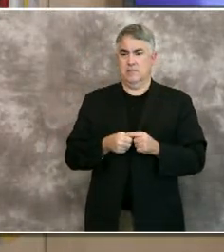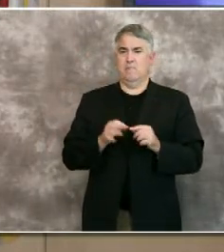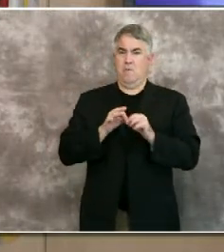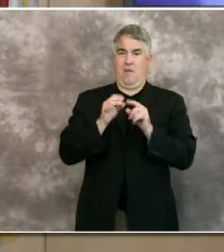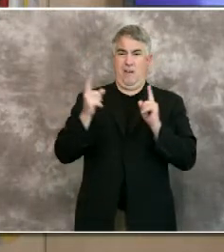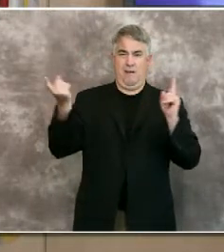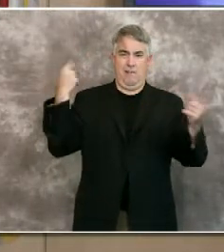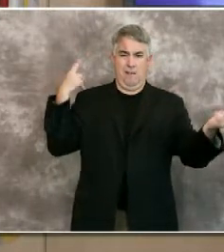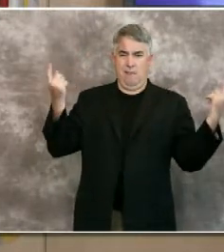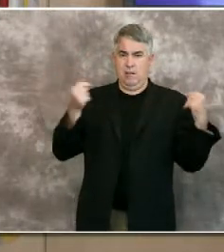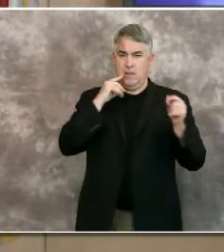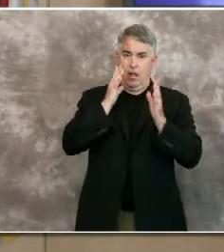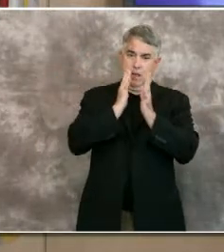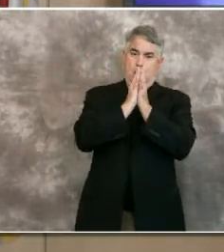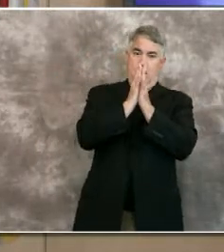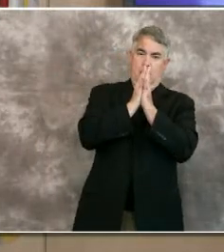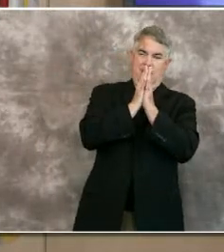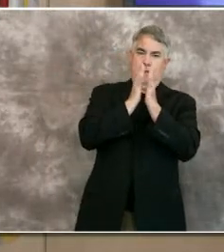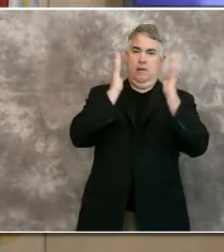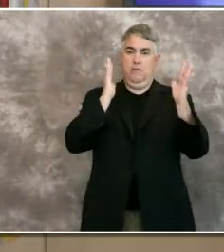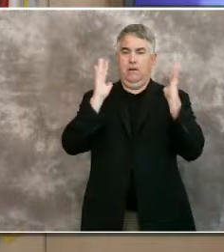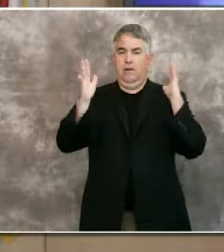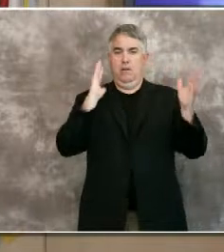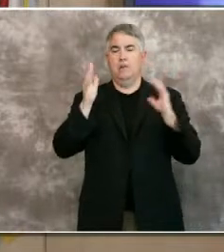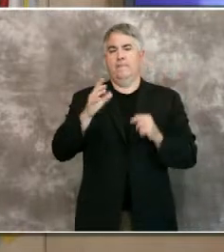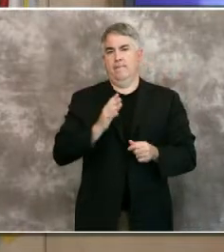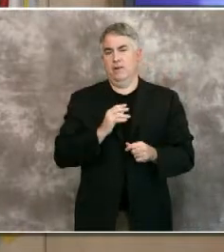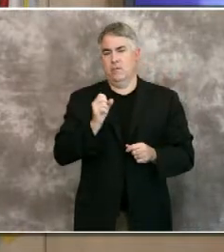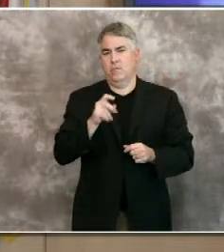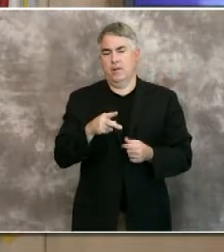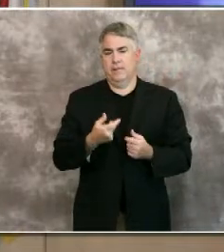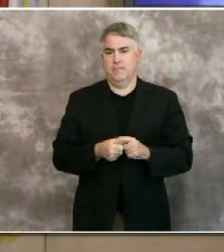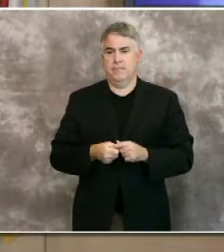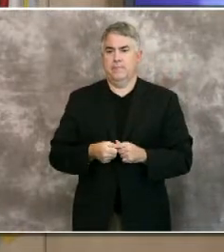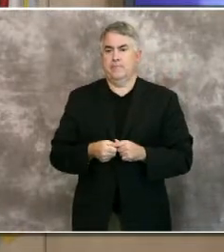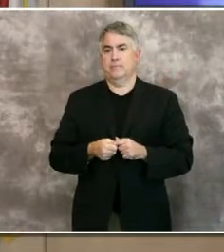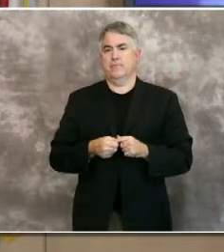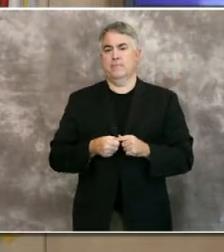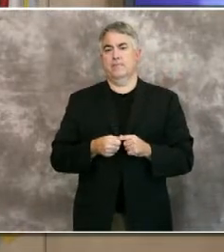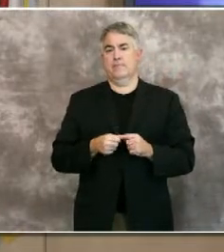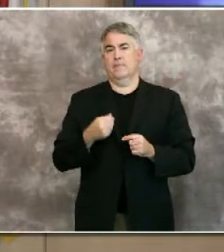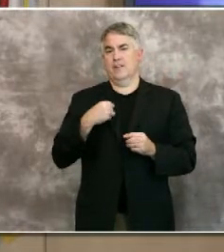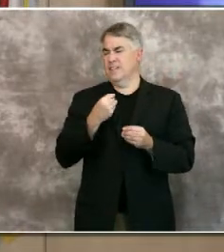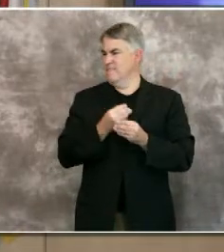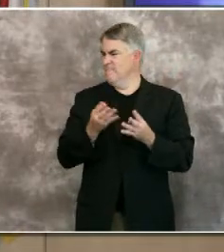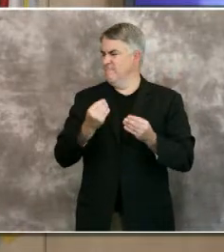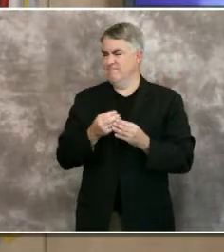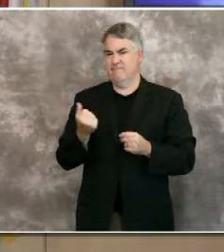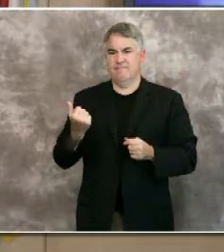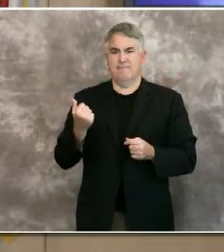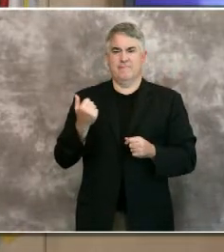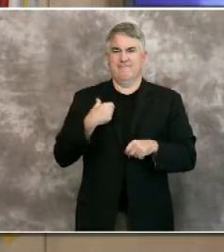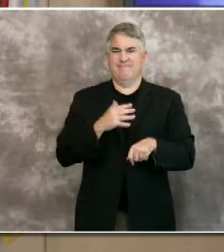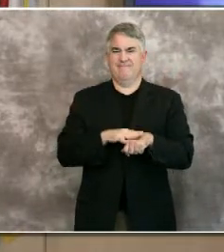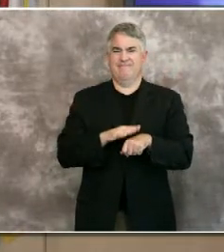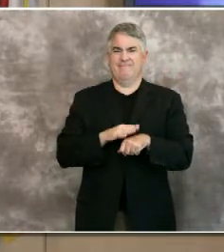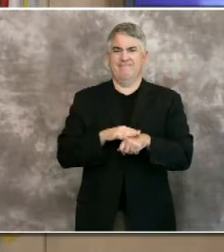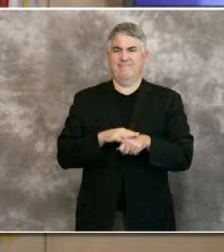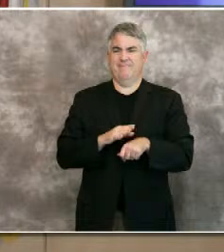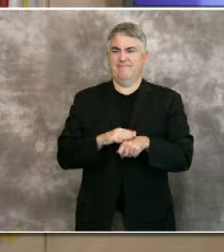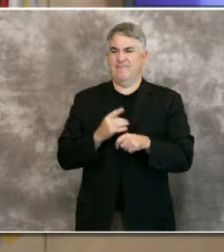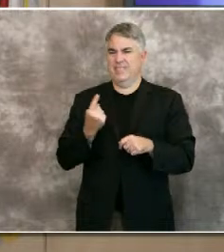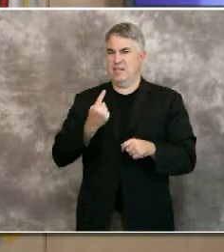feet from everyone else. And so again, today we wanted to share with you the trigger that we crossed. We wanted to put it in